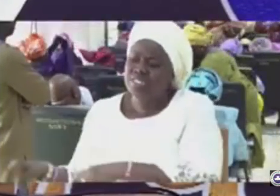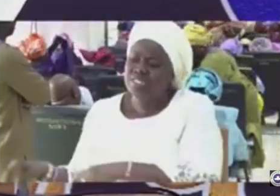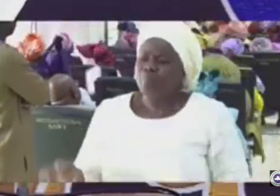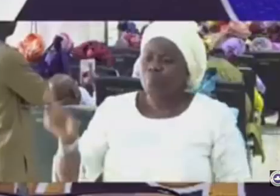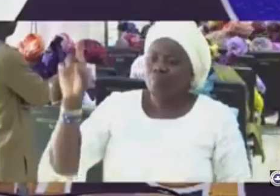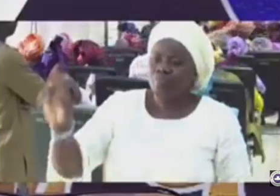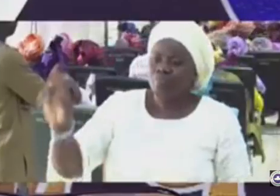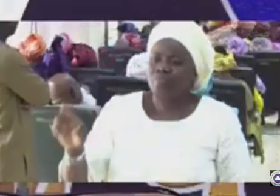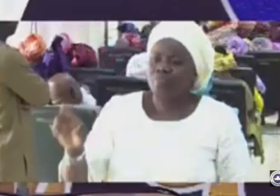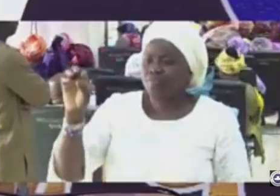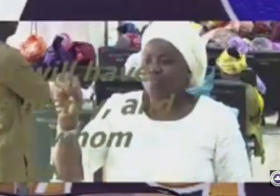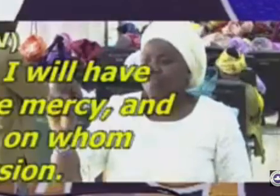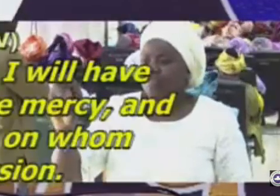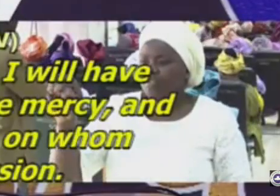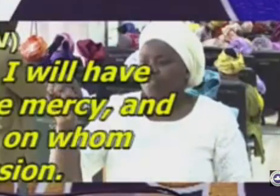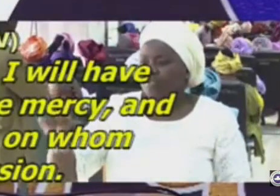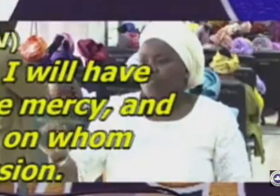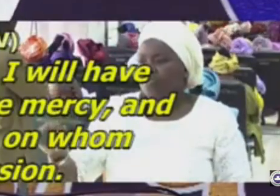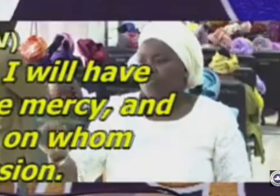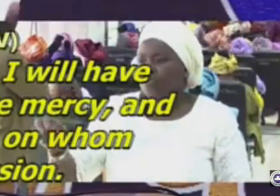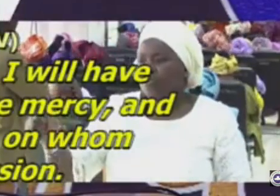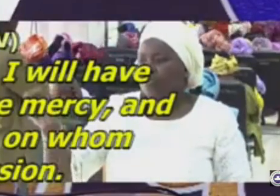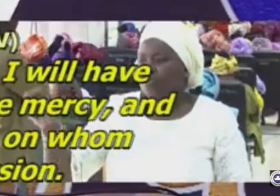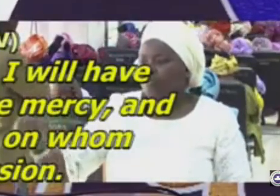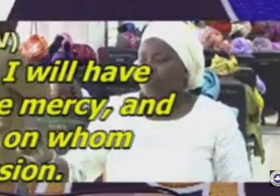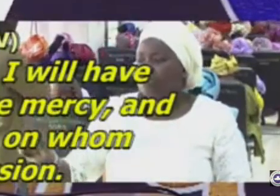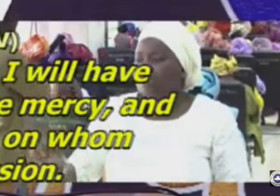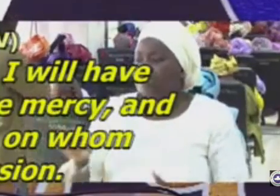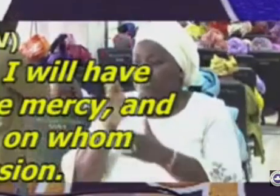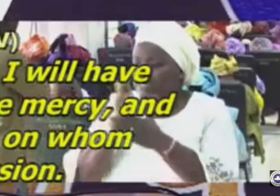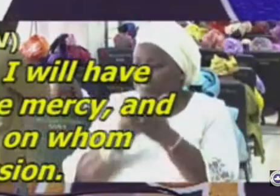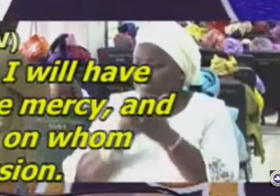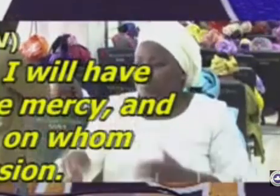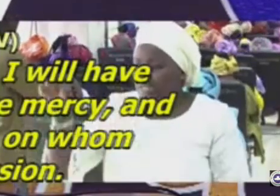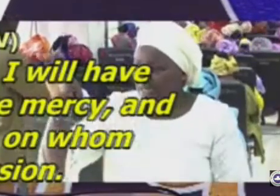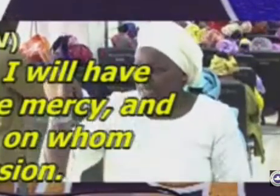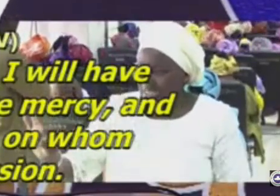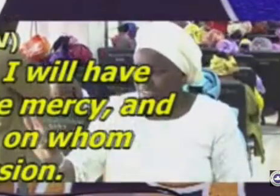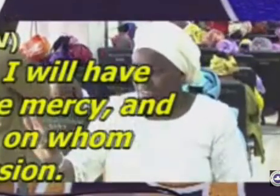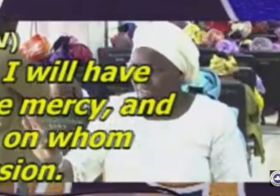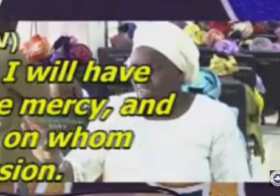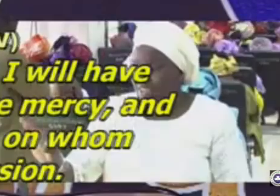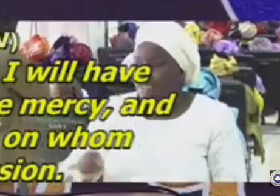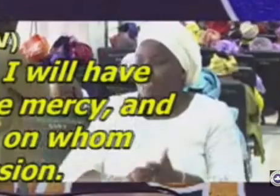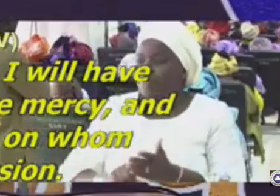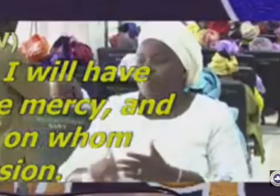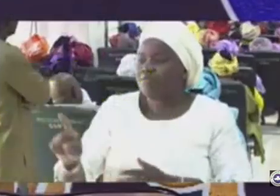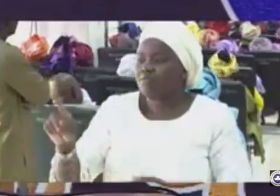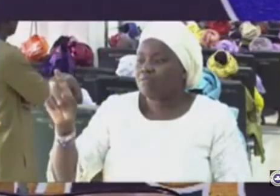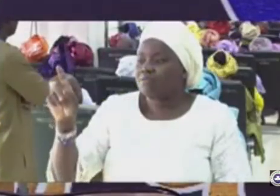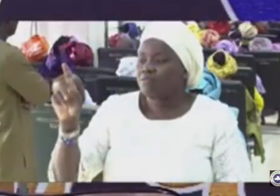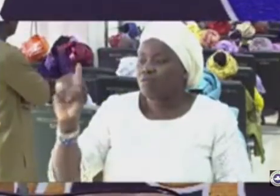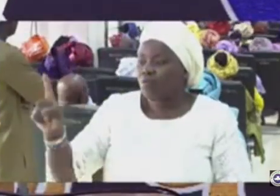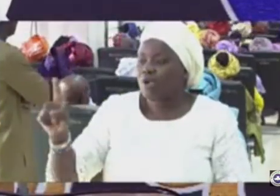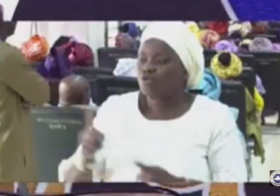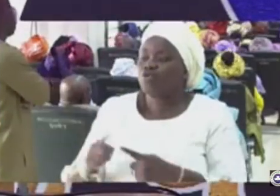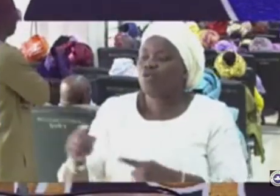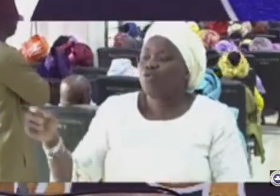9, if you read it all the way to verse 18, He tells us, it is not of him